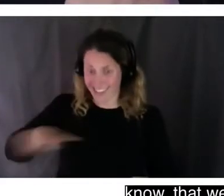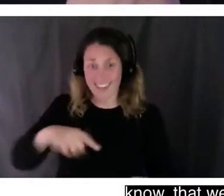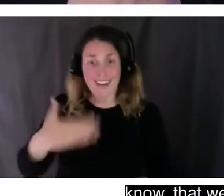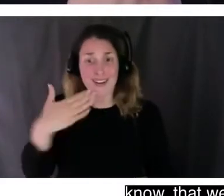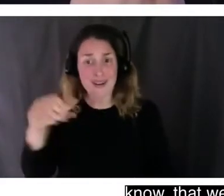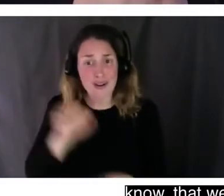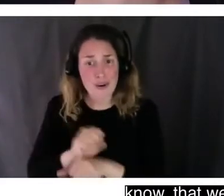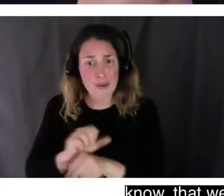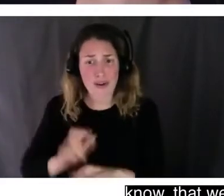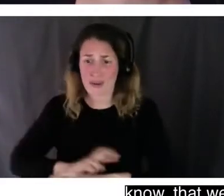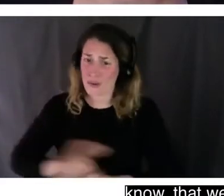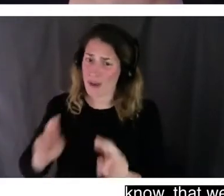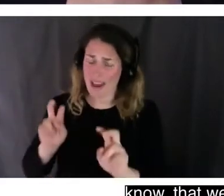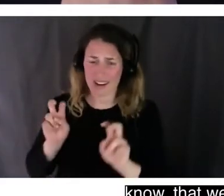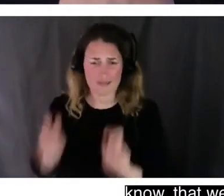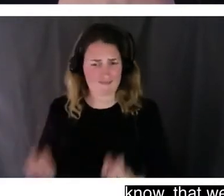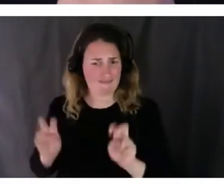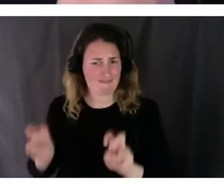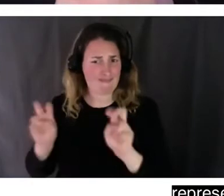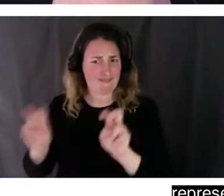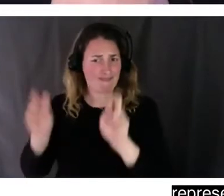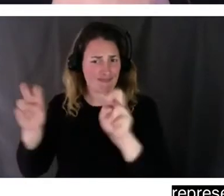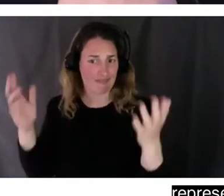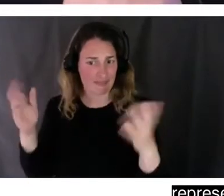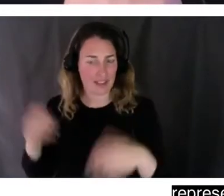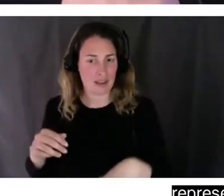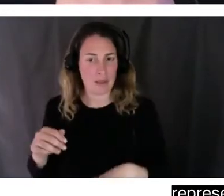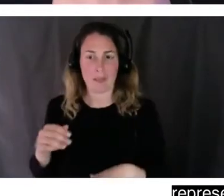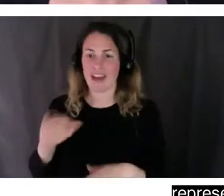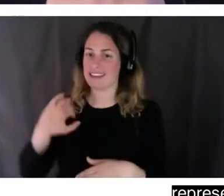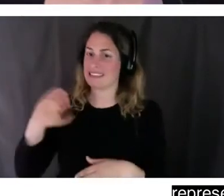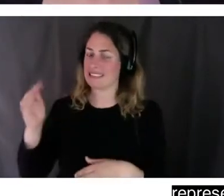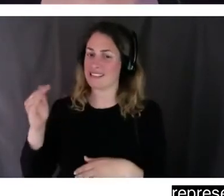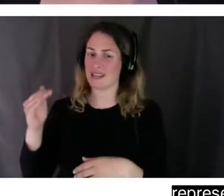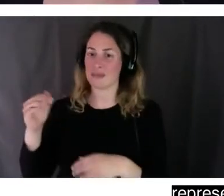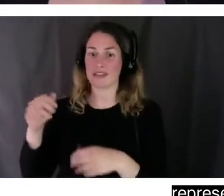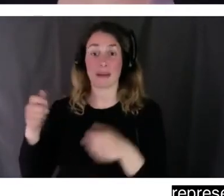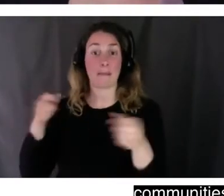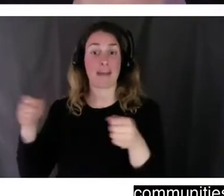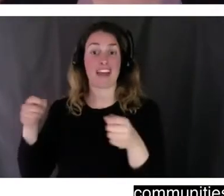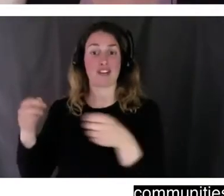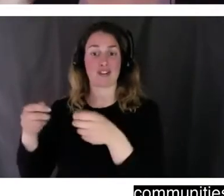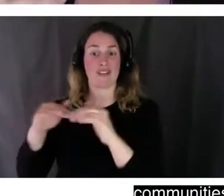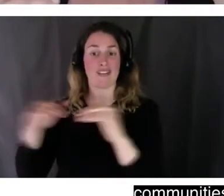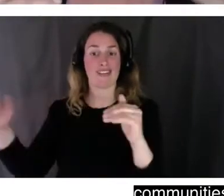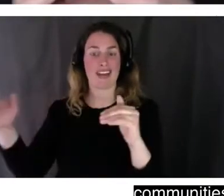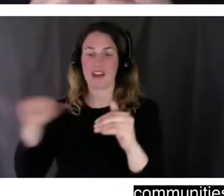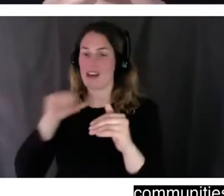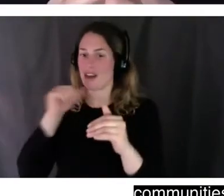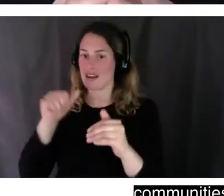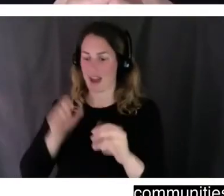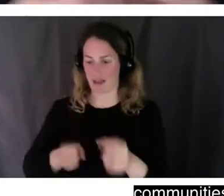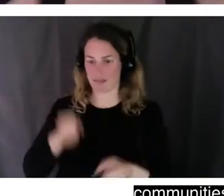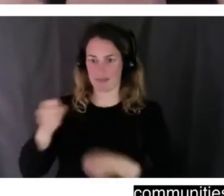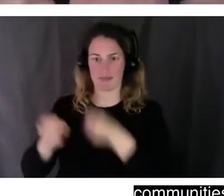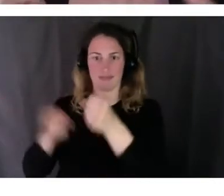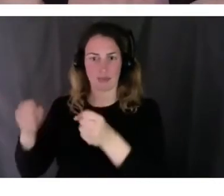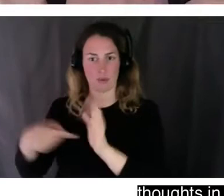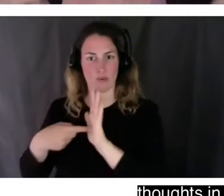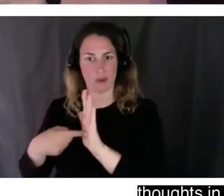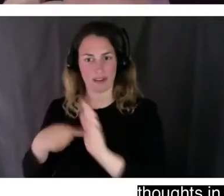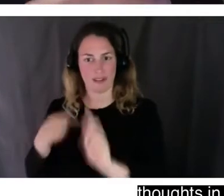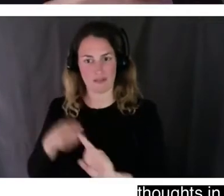place, that we don't have enough management representation of our marginalized communities. And I wondered if you had